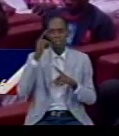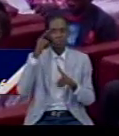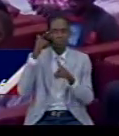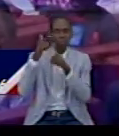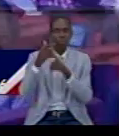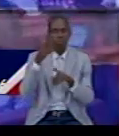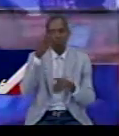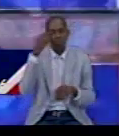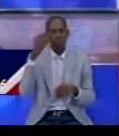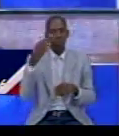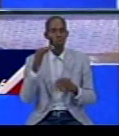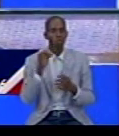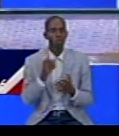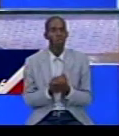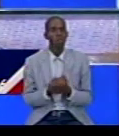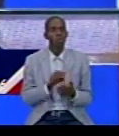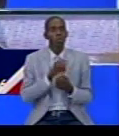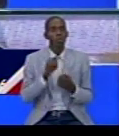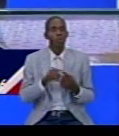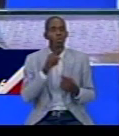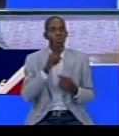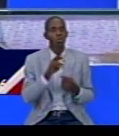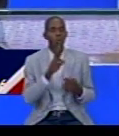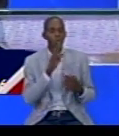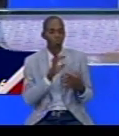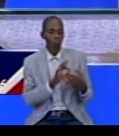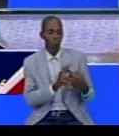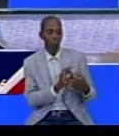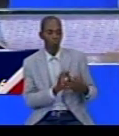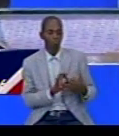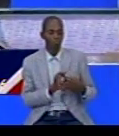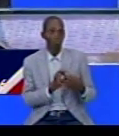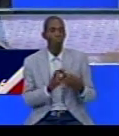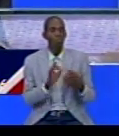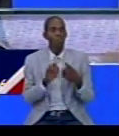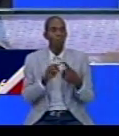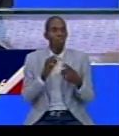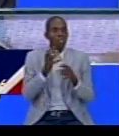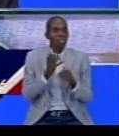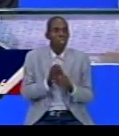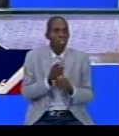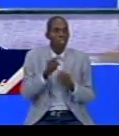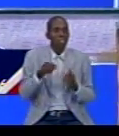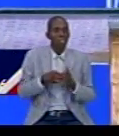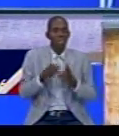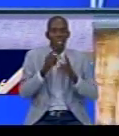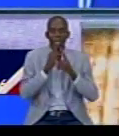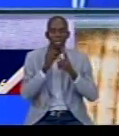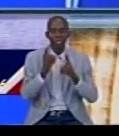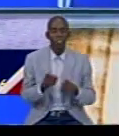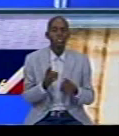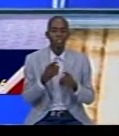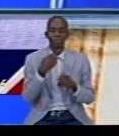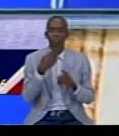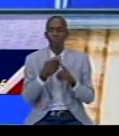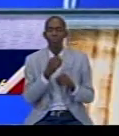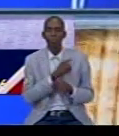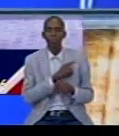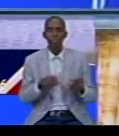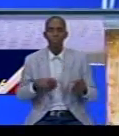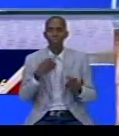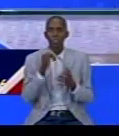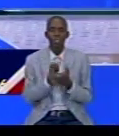because of that, we unite together to get this answer from the Lord. It says,